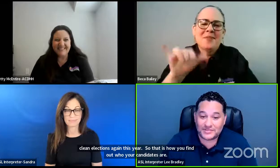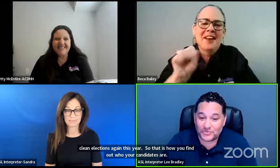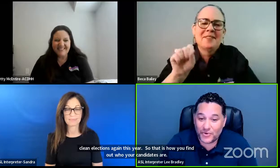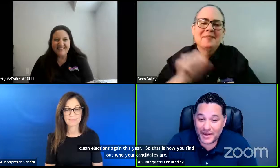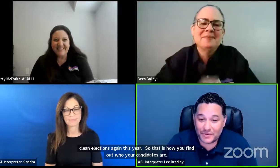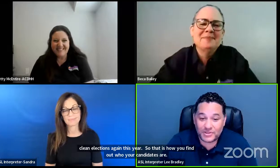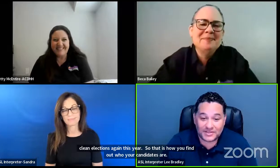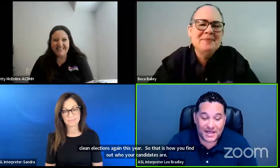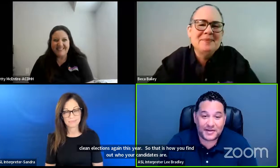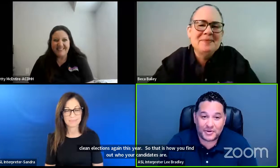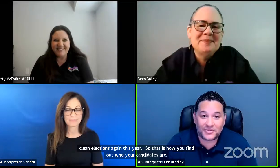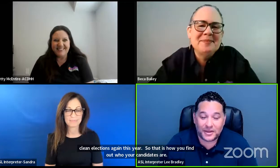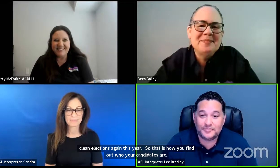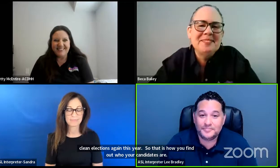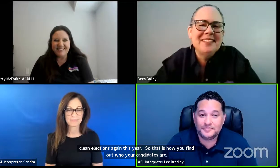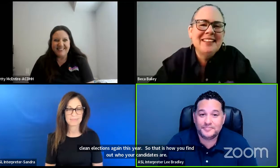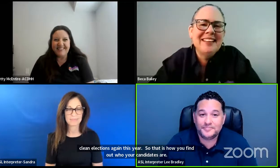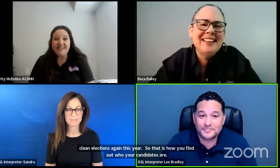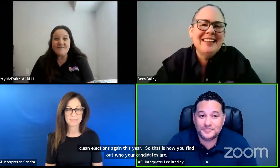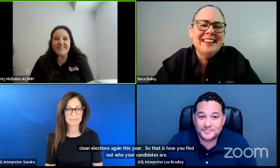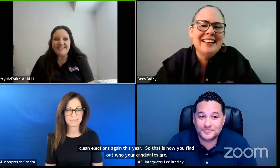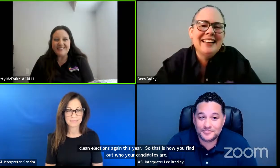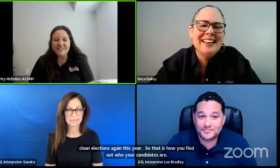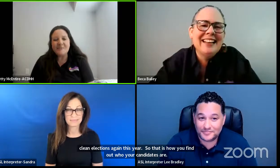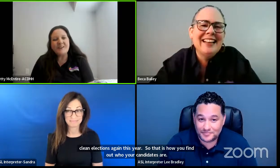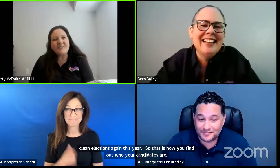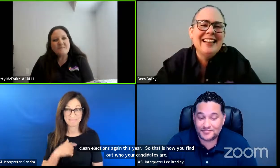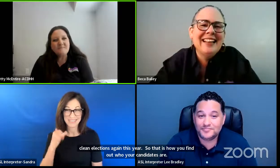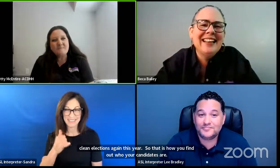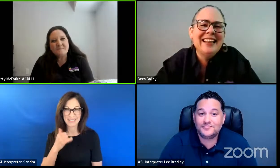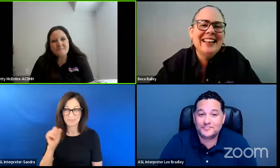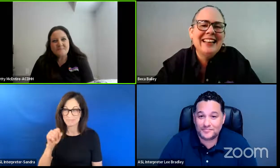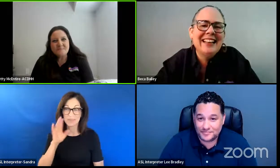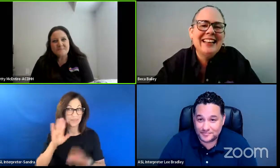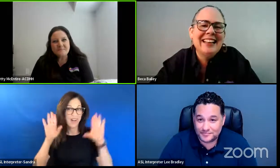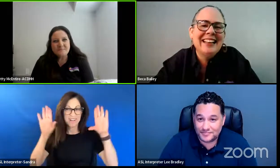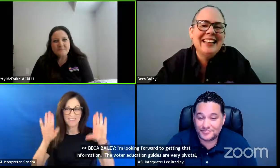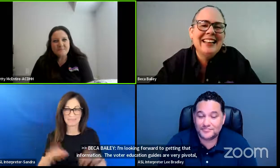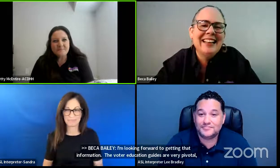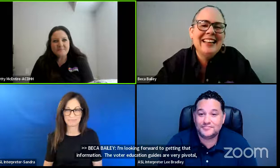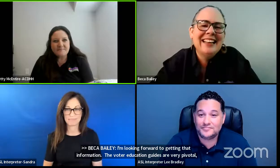So that's great. I'm really excited about that. Yeah, me too. It's gonna be awesome.